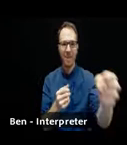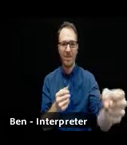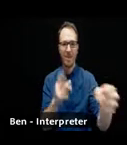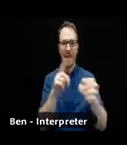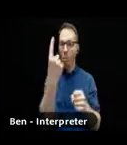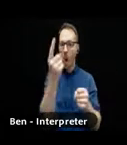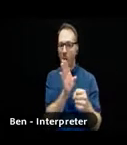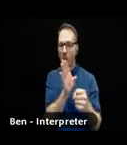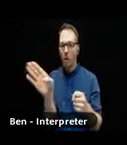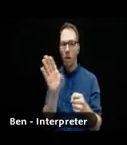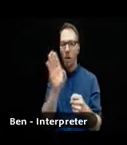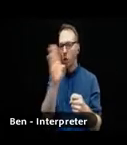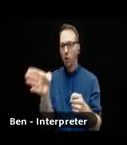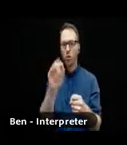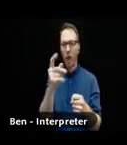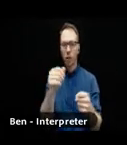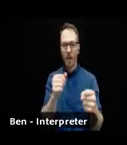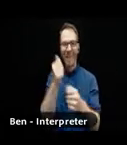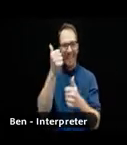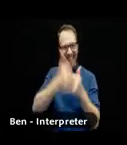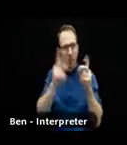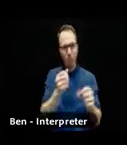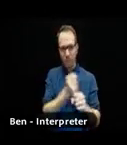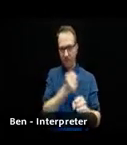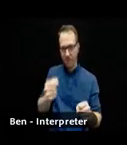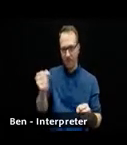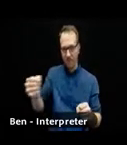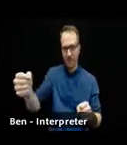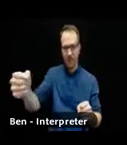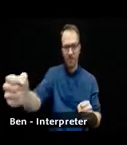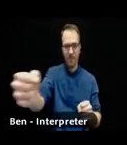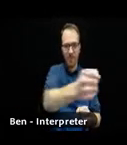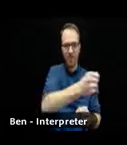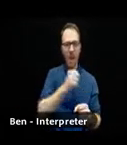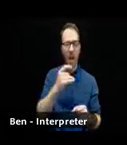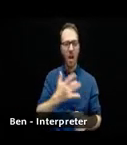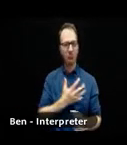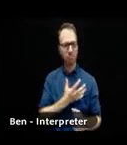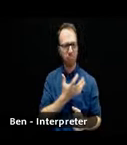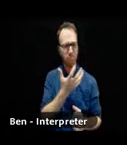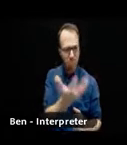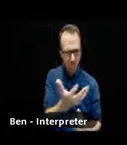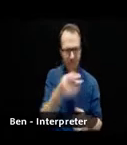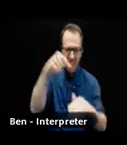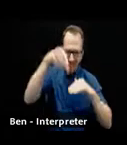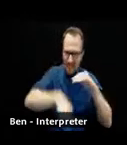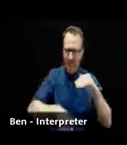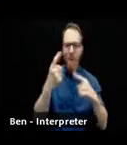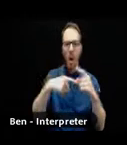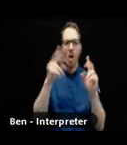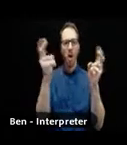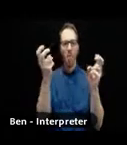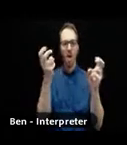direction where each person gets to share deeply and from the heart about the topic at hand.